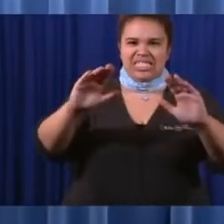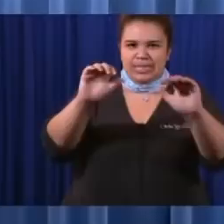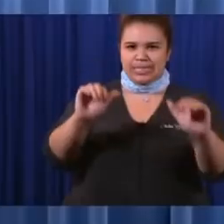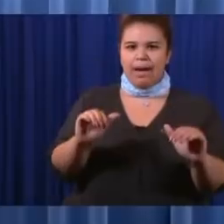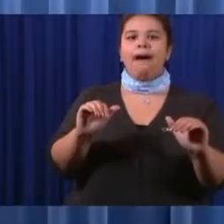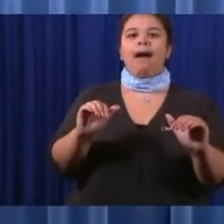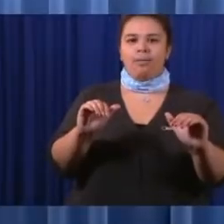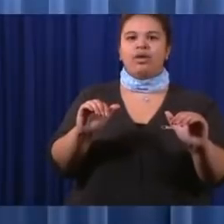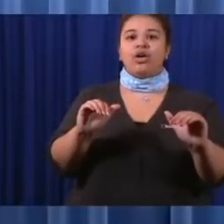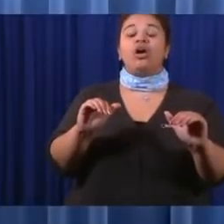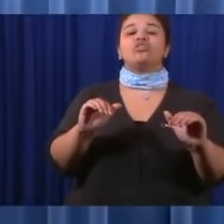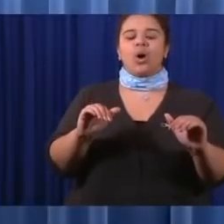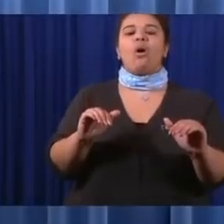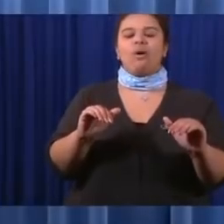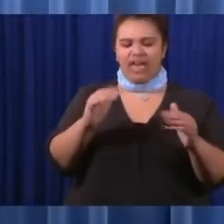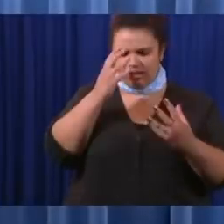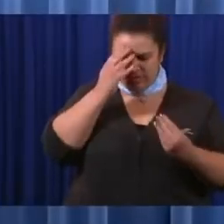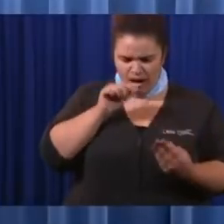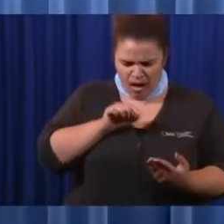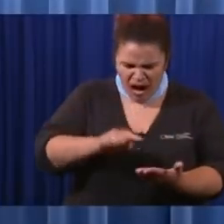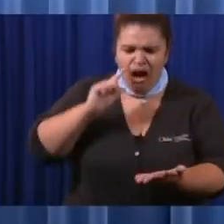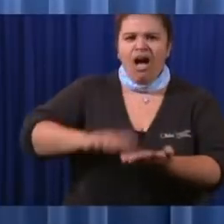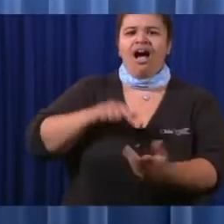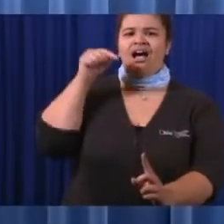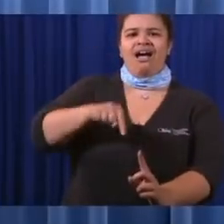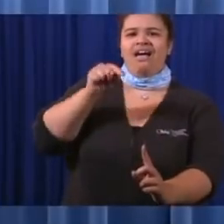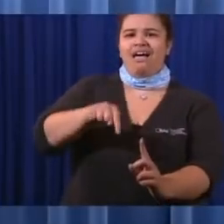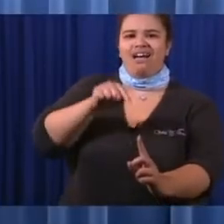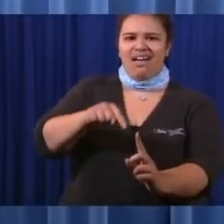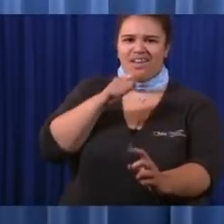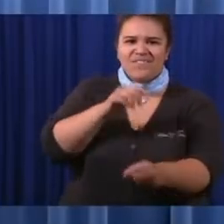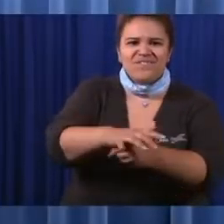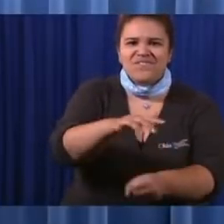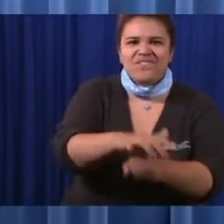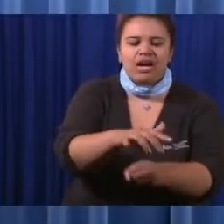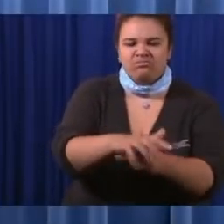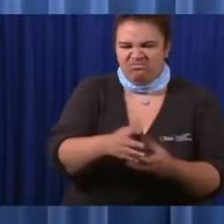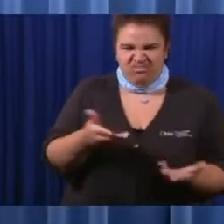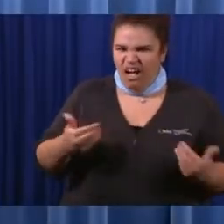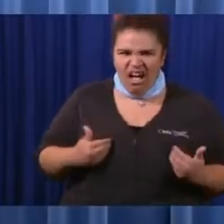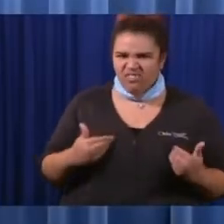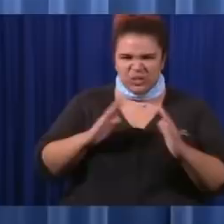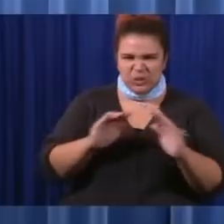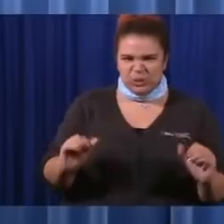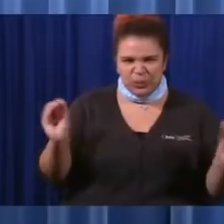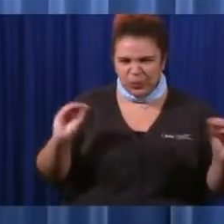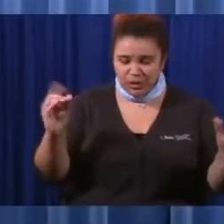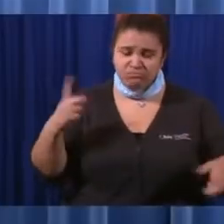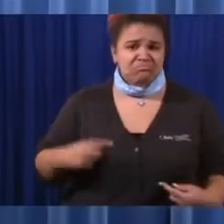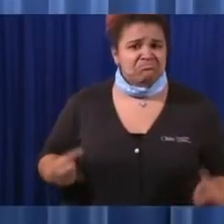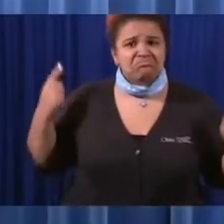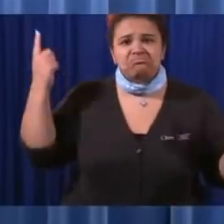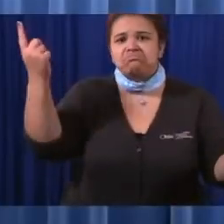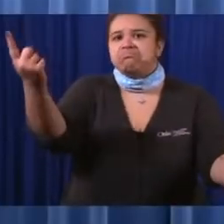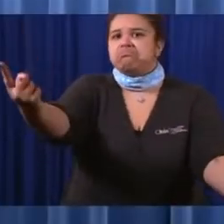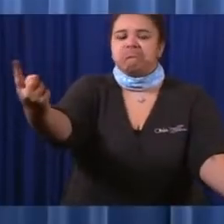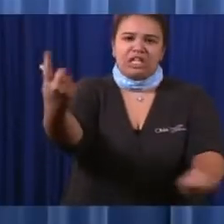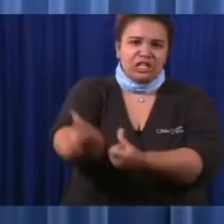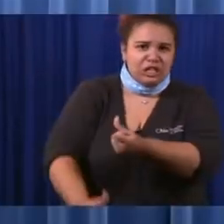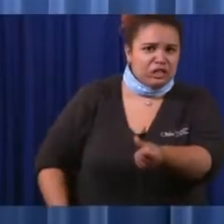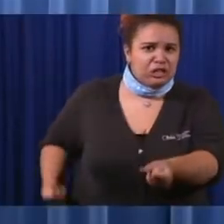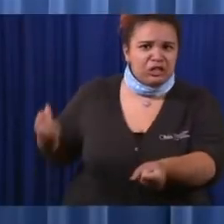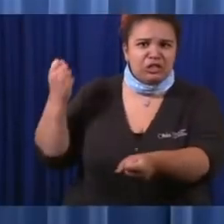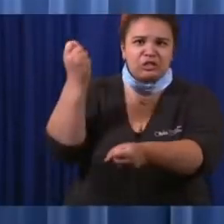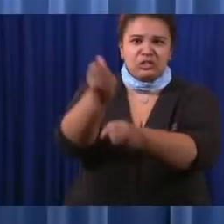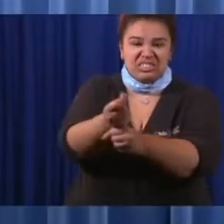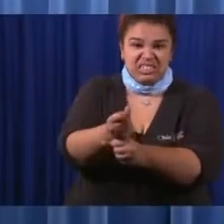communities, the city, the state for more than 20 years. And we're seeing the consequences of all that. It has been